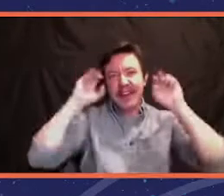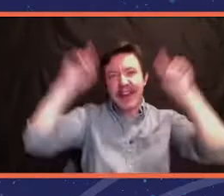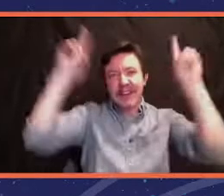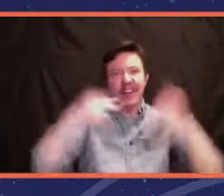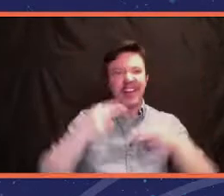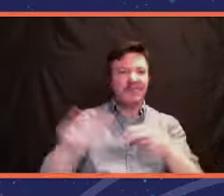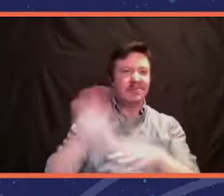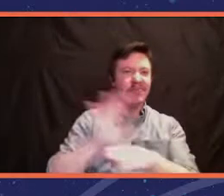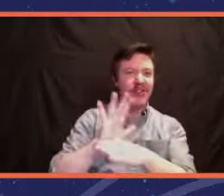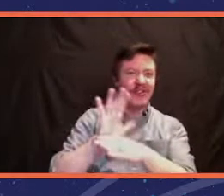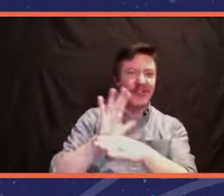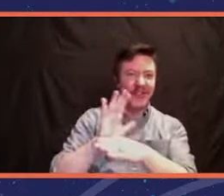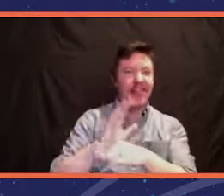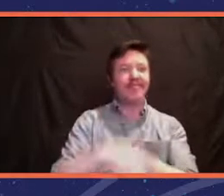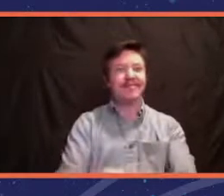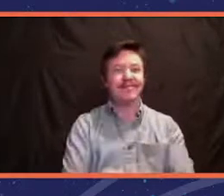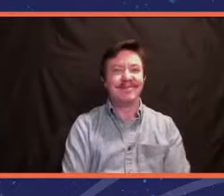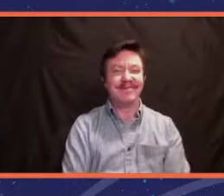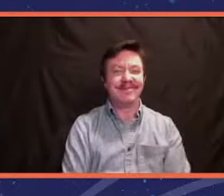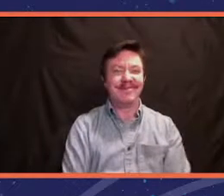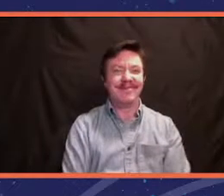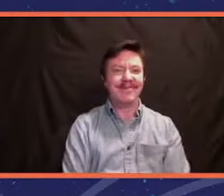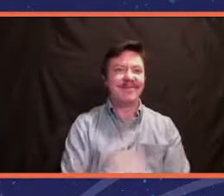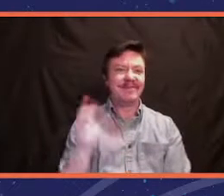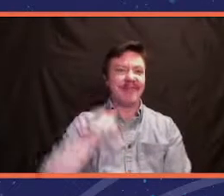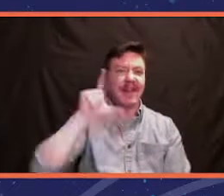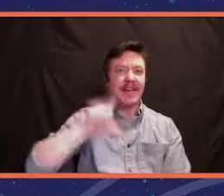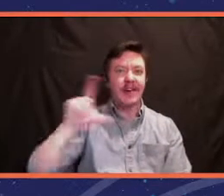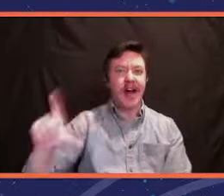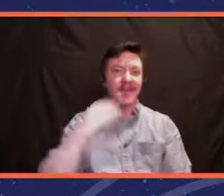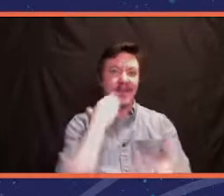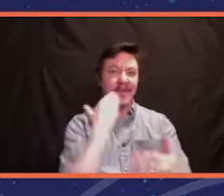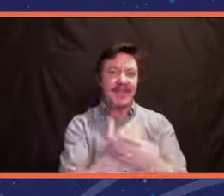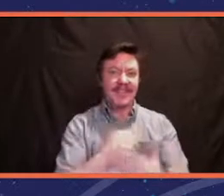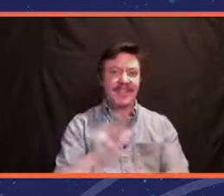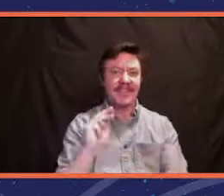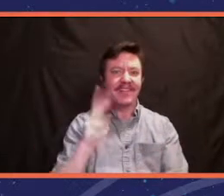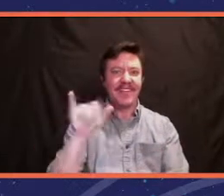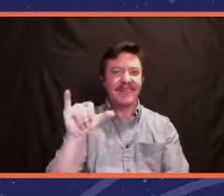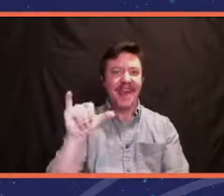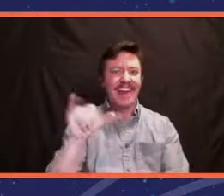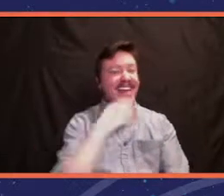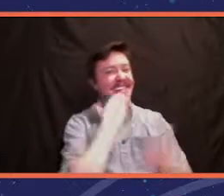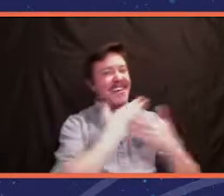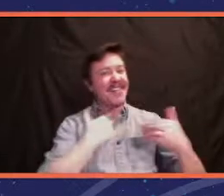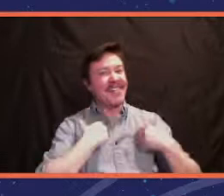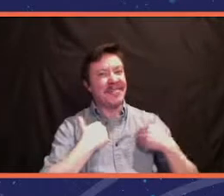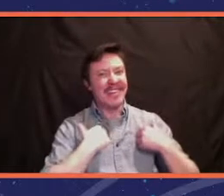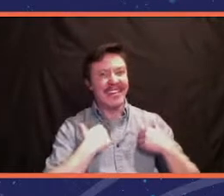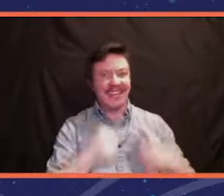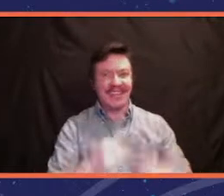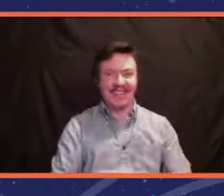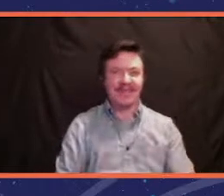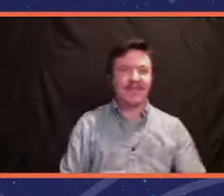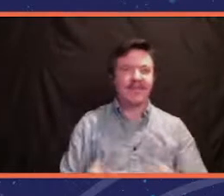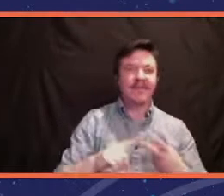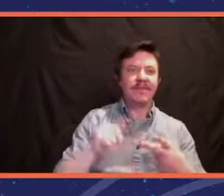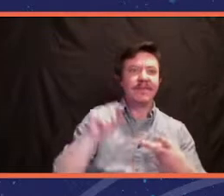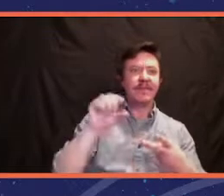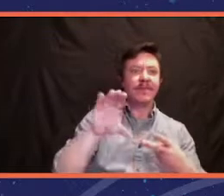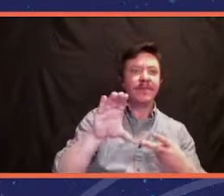on Reels and TikTok. Thank you for being here, Maddie. Thank you for having me. CC, I'm gonna go next to